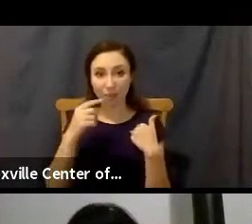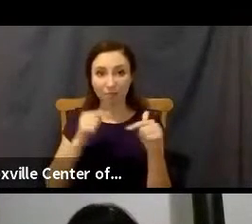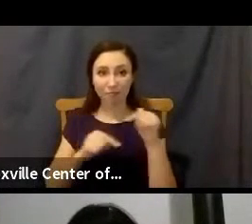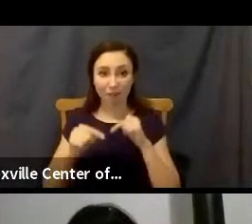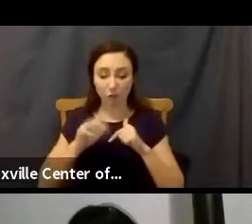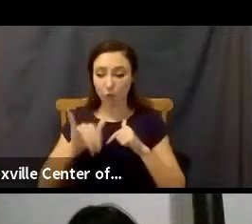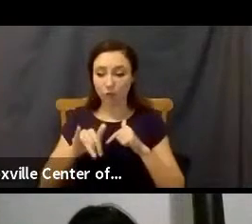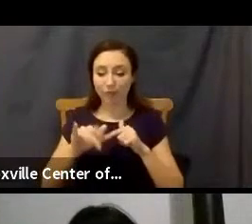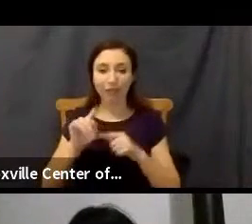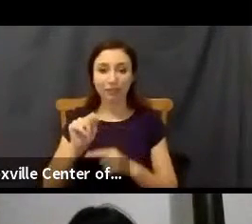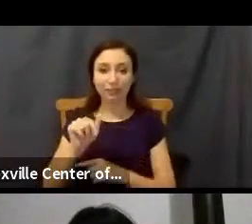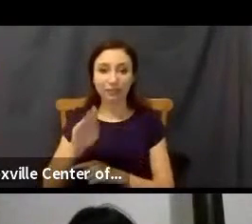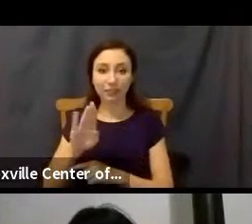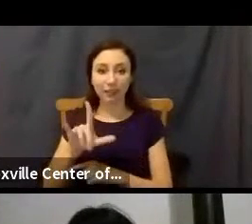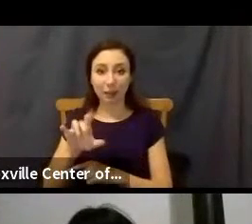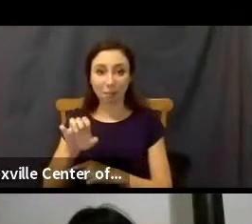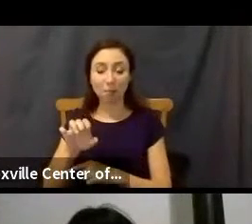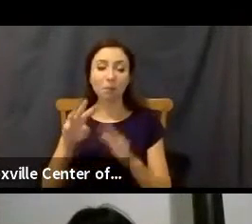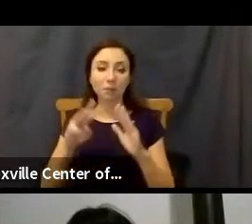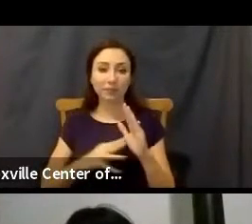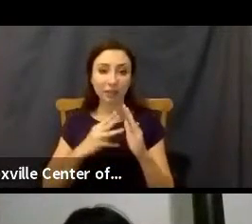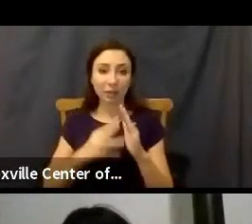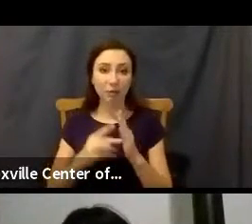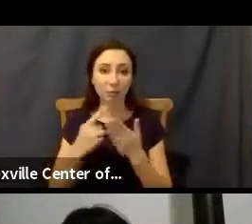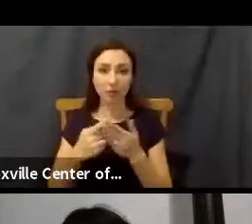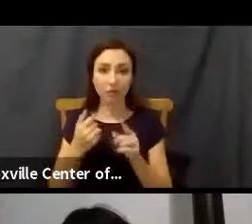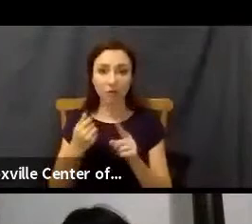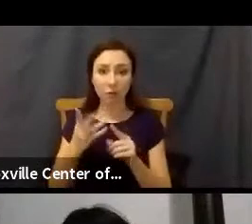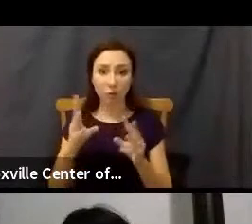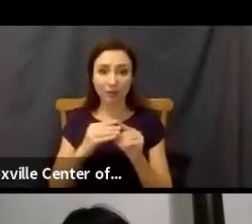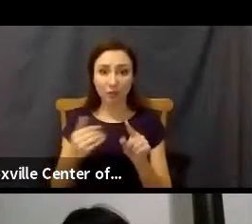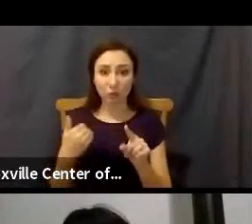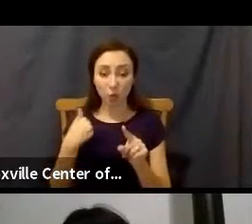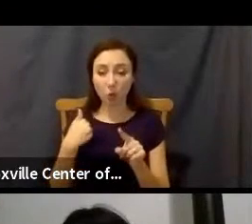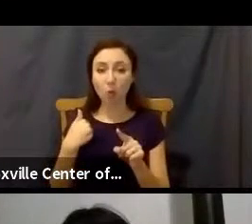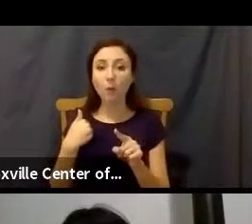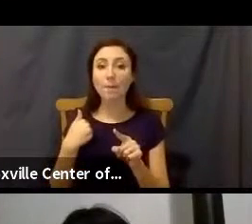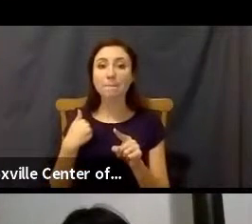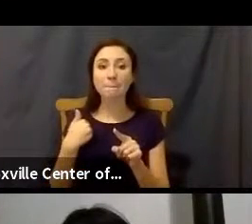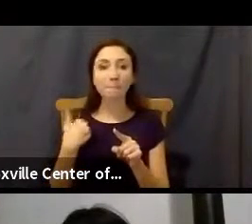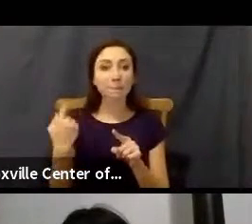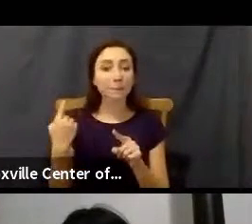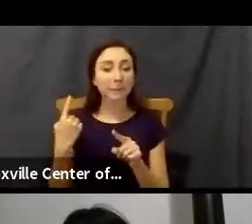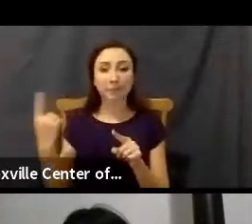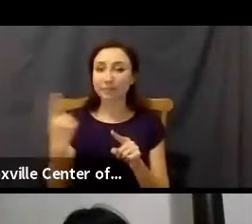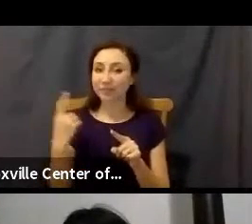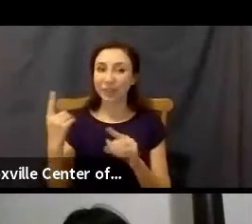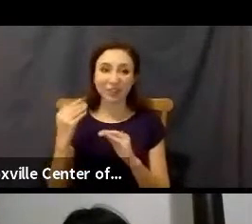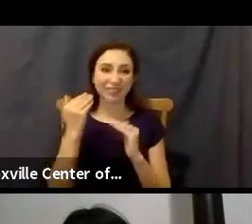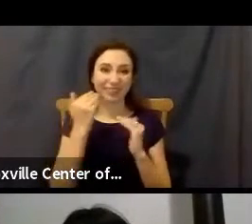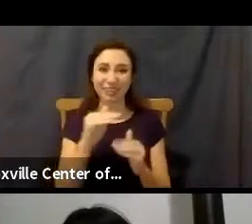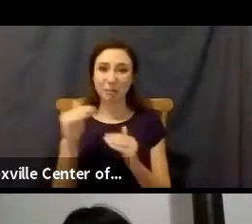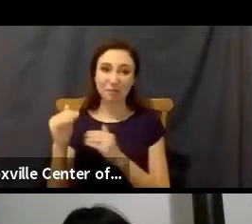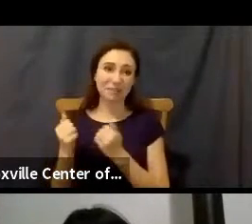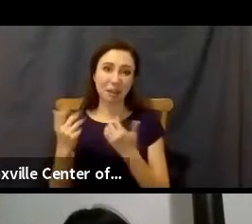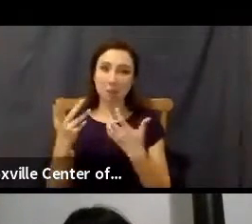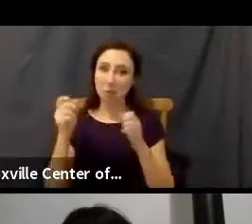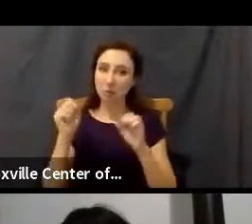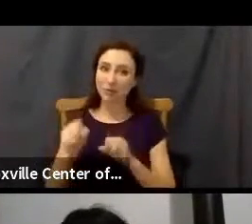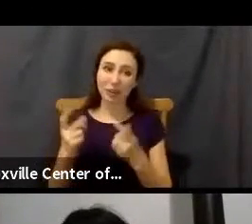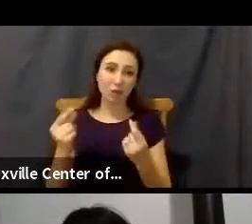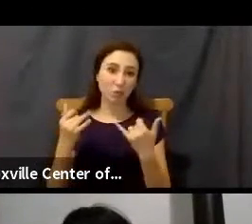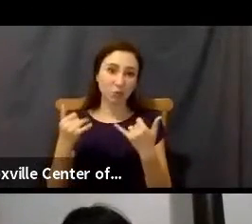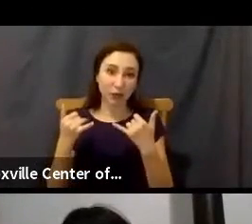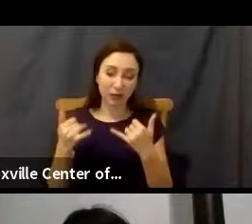I sent, or we discussed several meetings ago, there's really only a finite number of things that can be done at this point